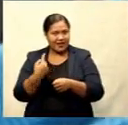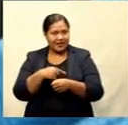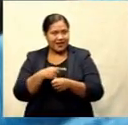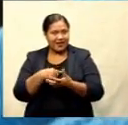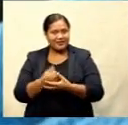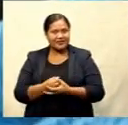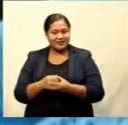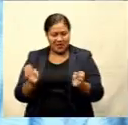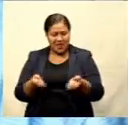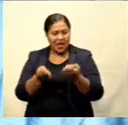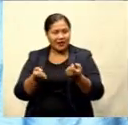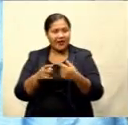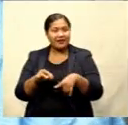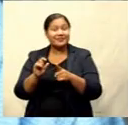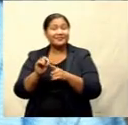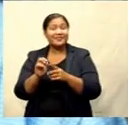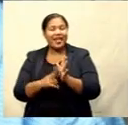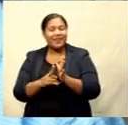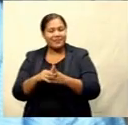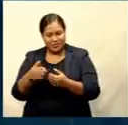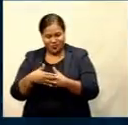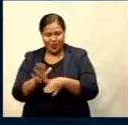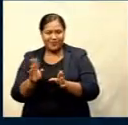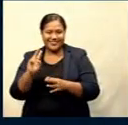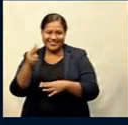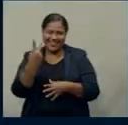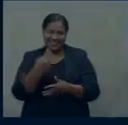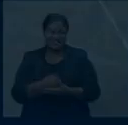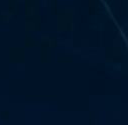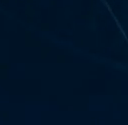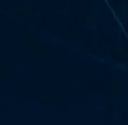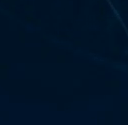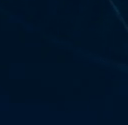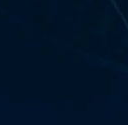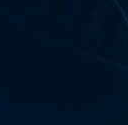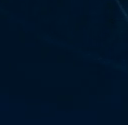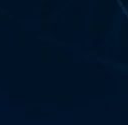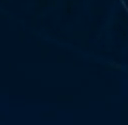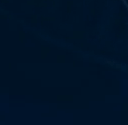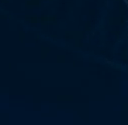has encouraged BLP to open up the second round.